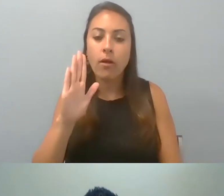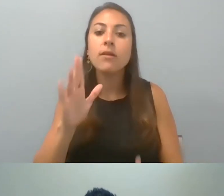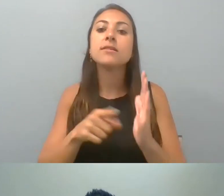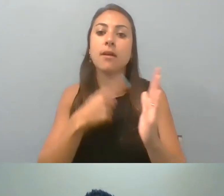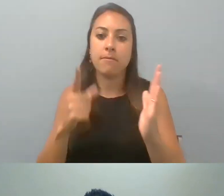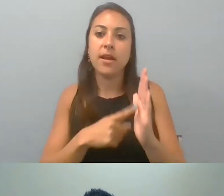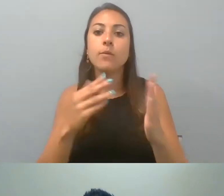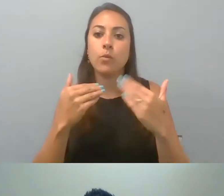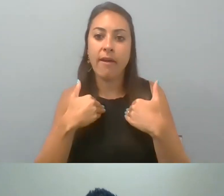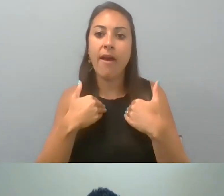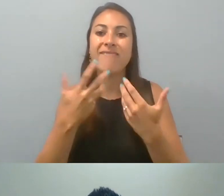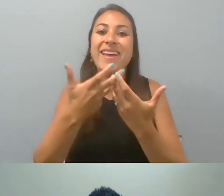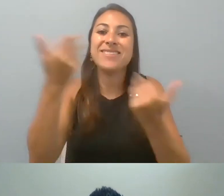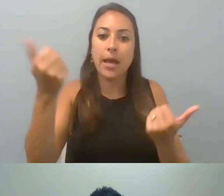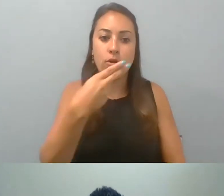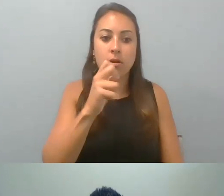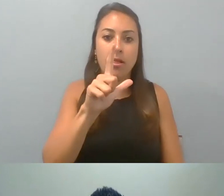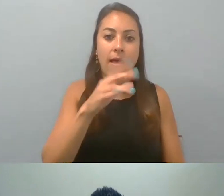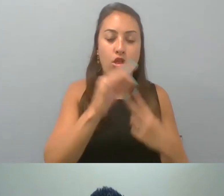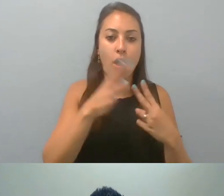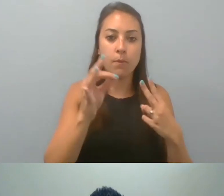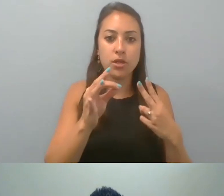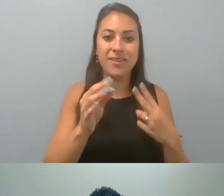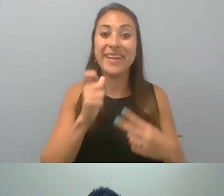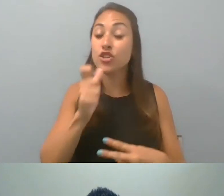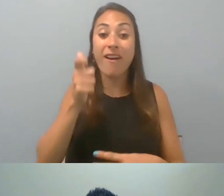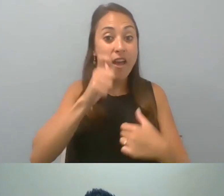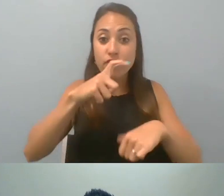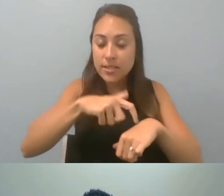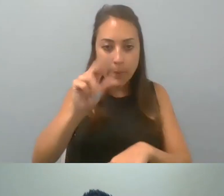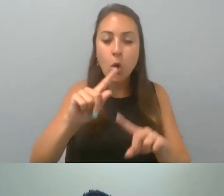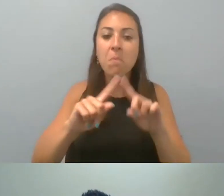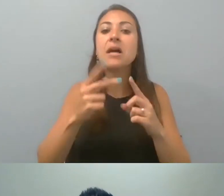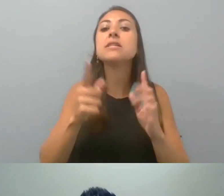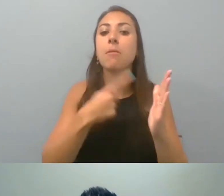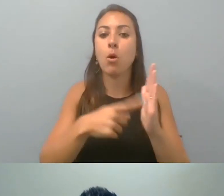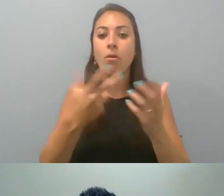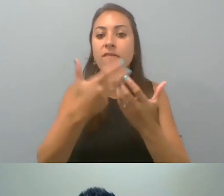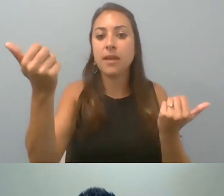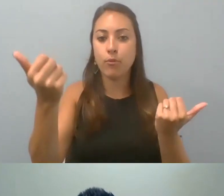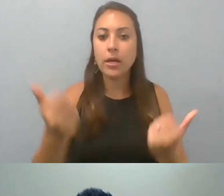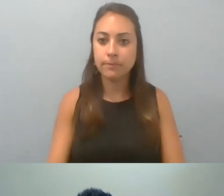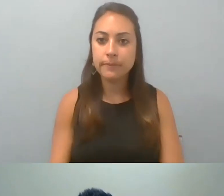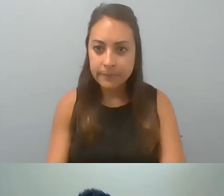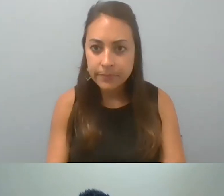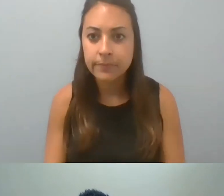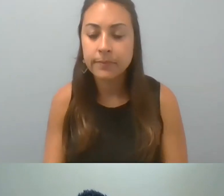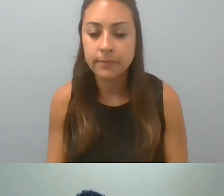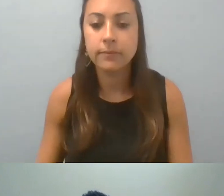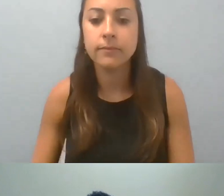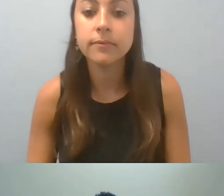we will have a separate halal option. It's not every single time. We are going to be working out the frequency by which we're